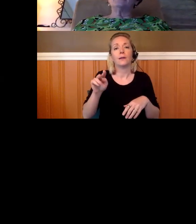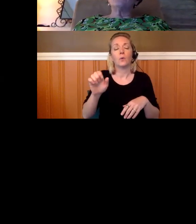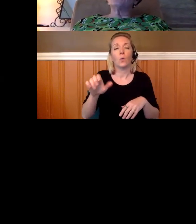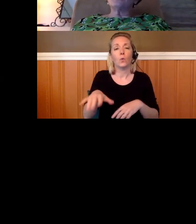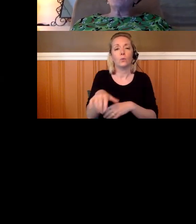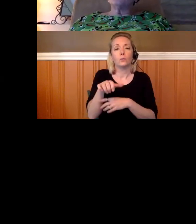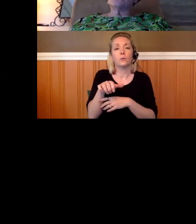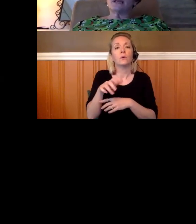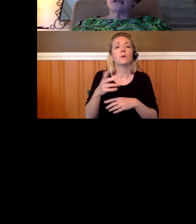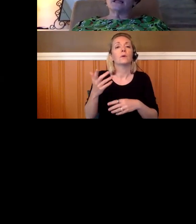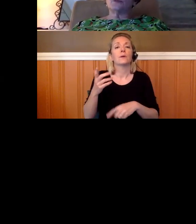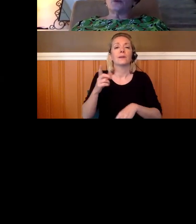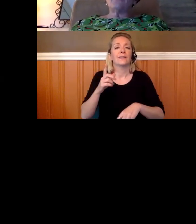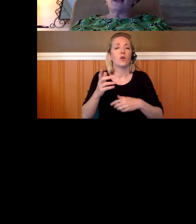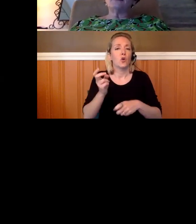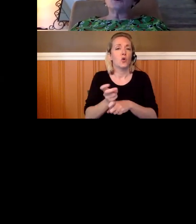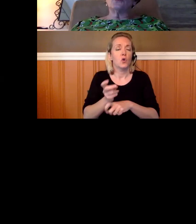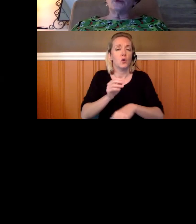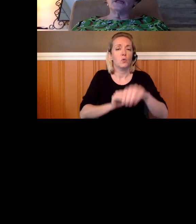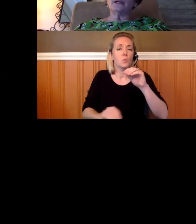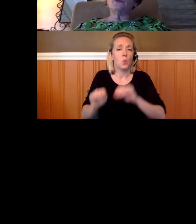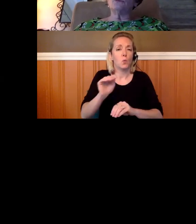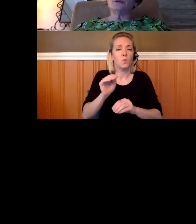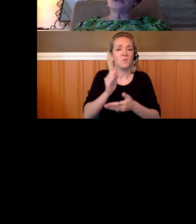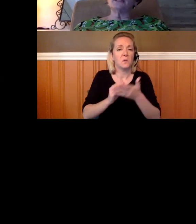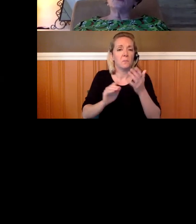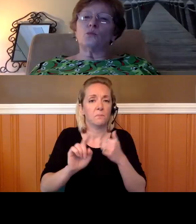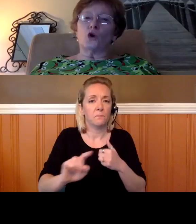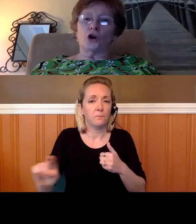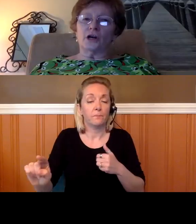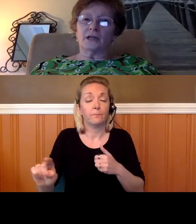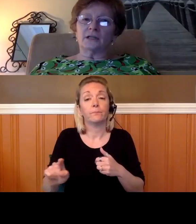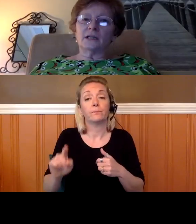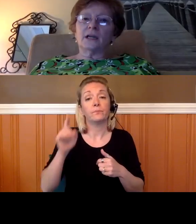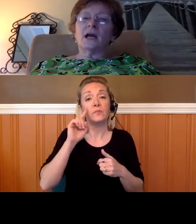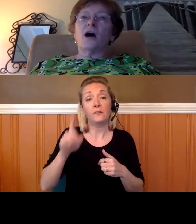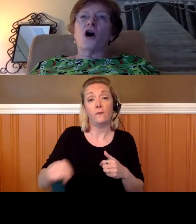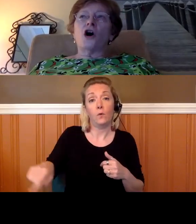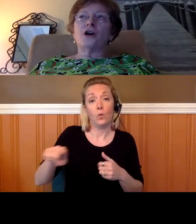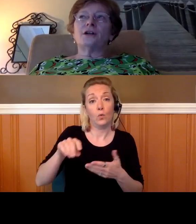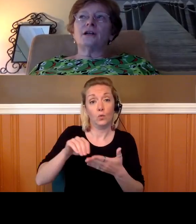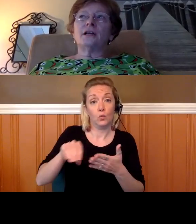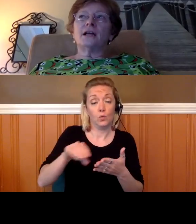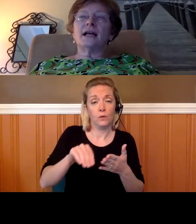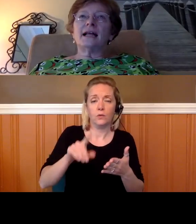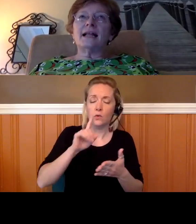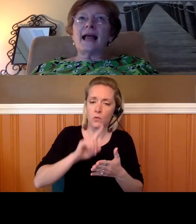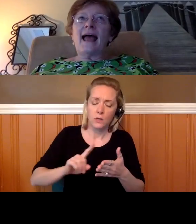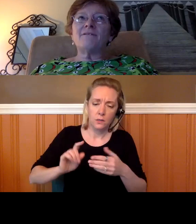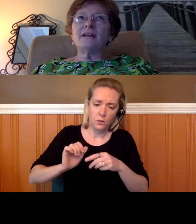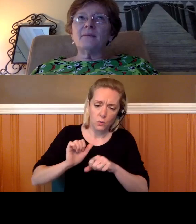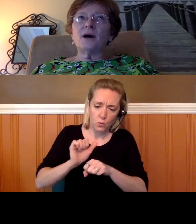we've had to really, really work on having them